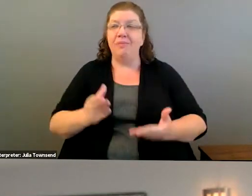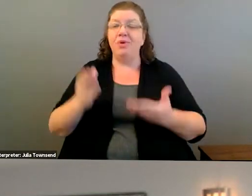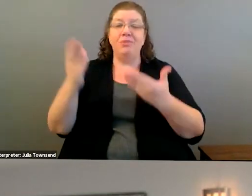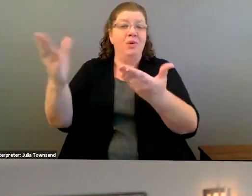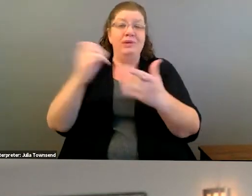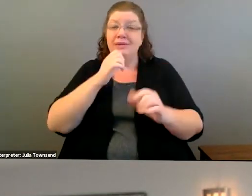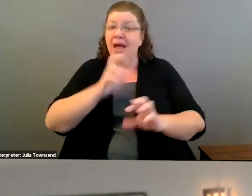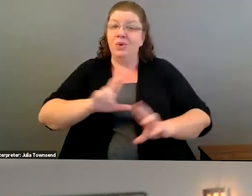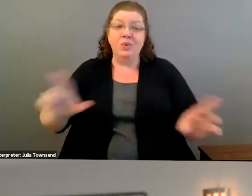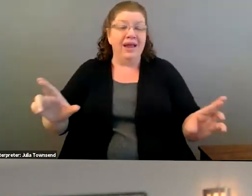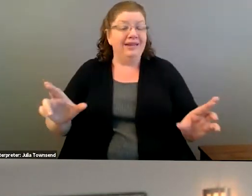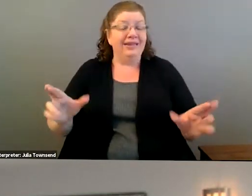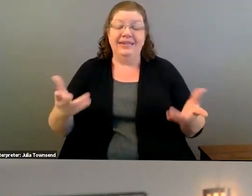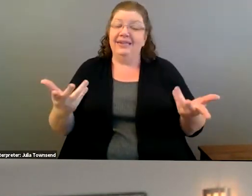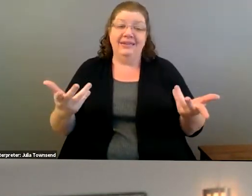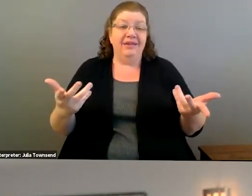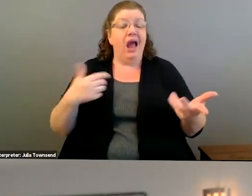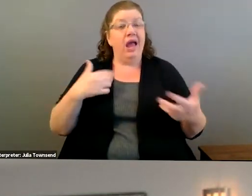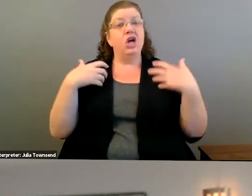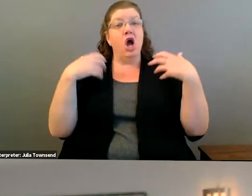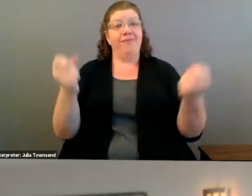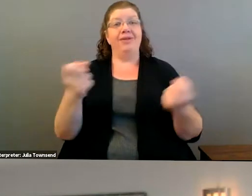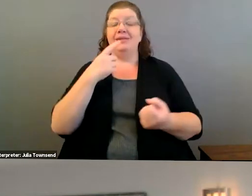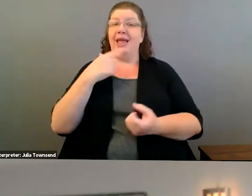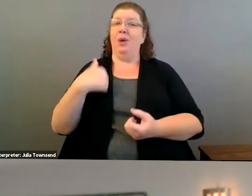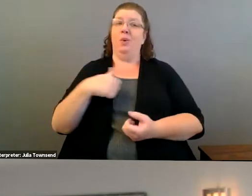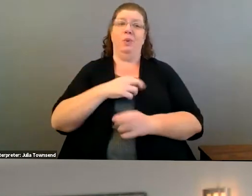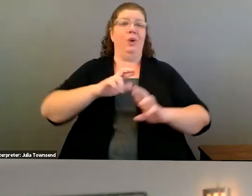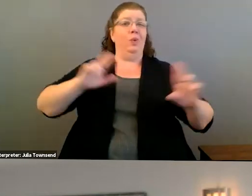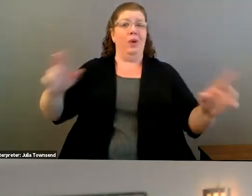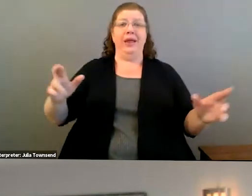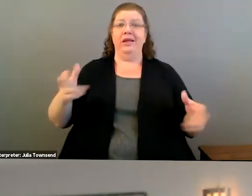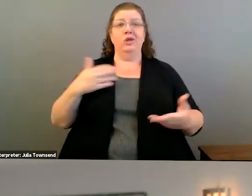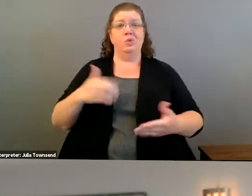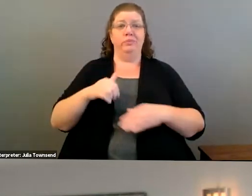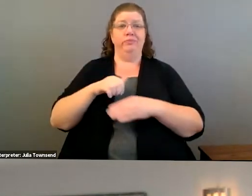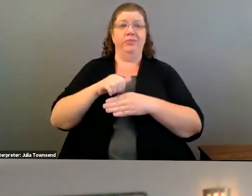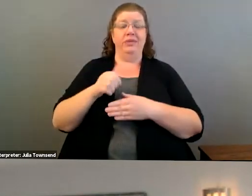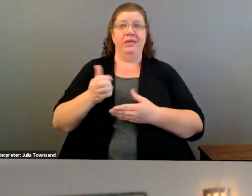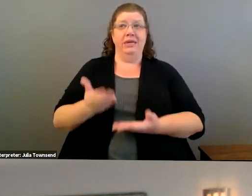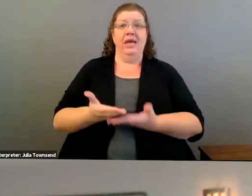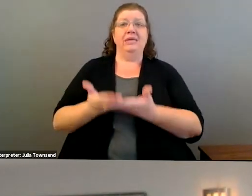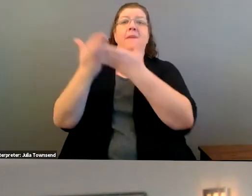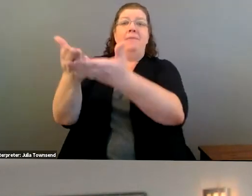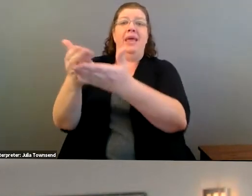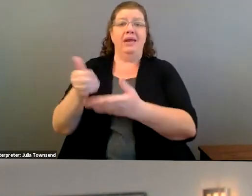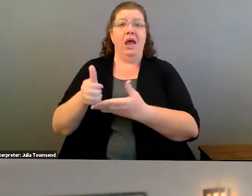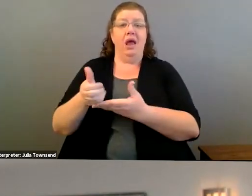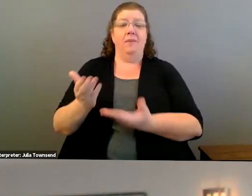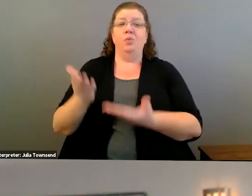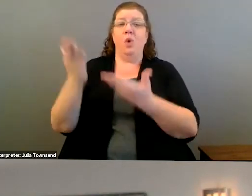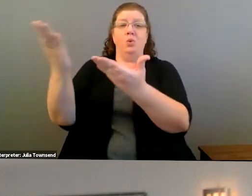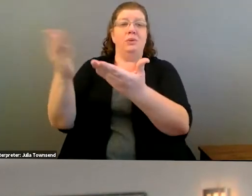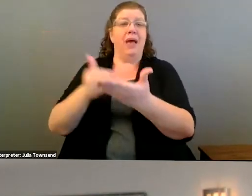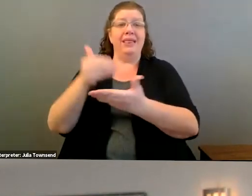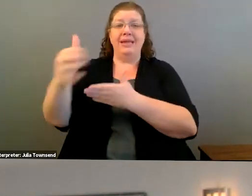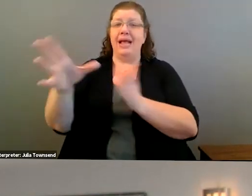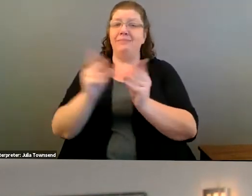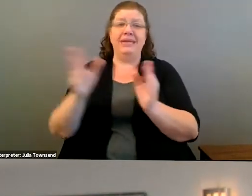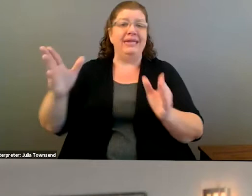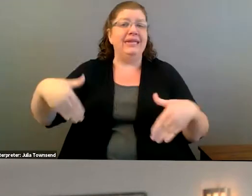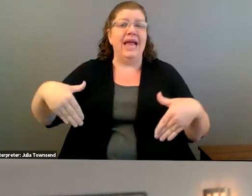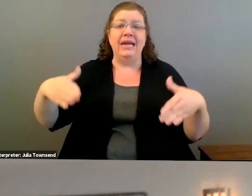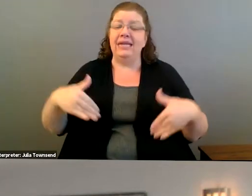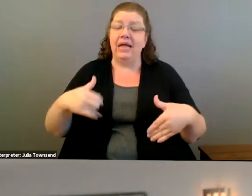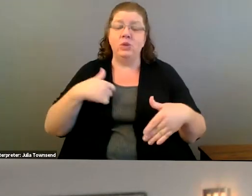can confidently say that we're not ready to submit a proposal yet by the next May 17 meeting. So I'm